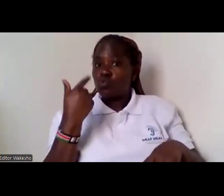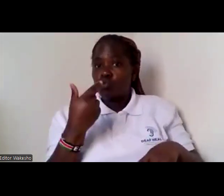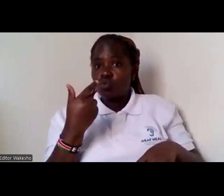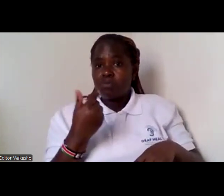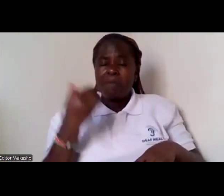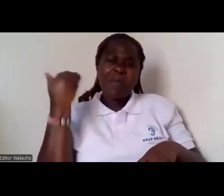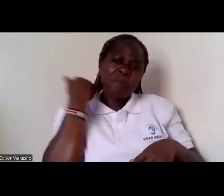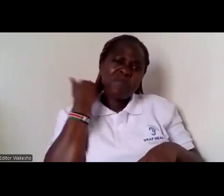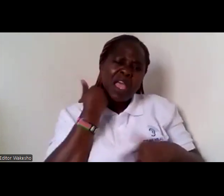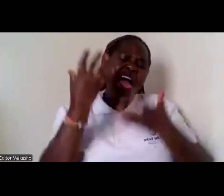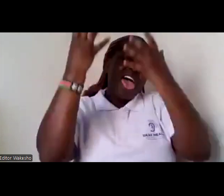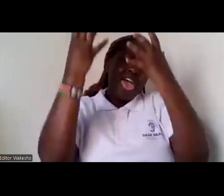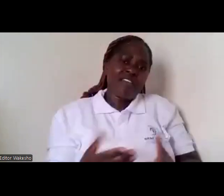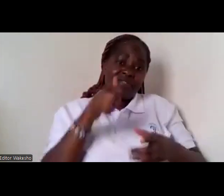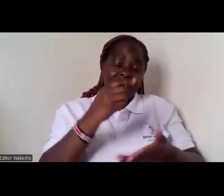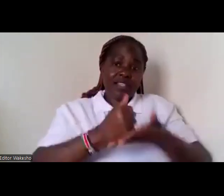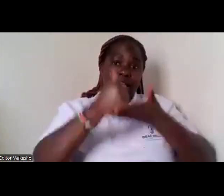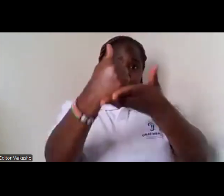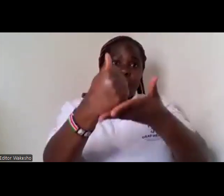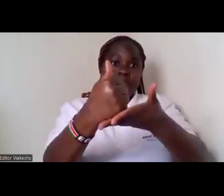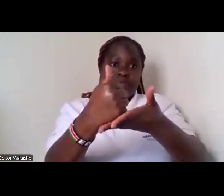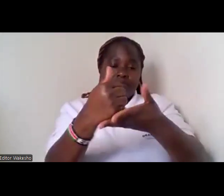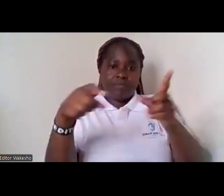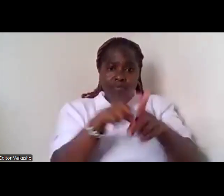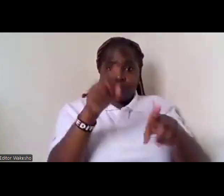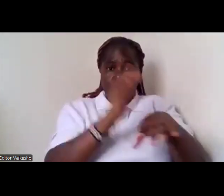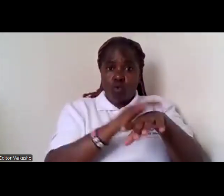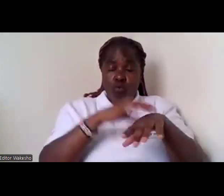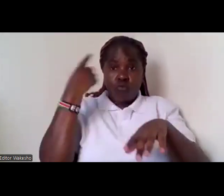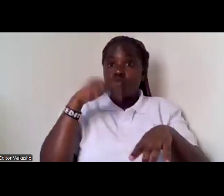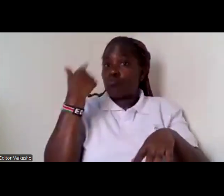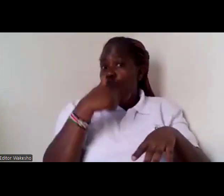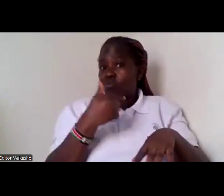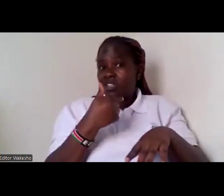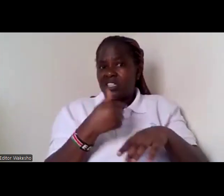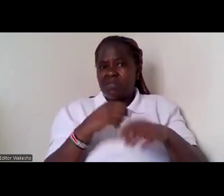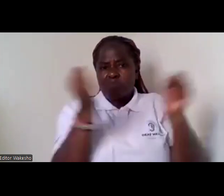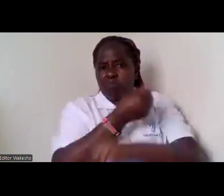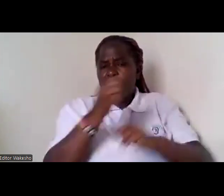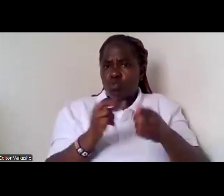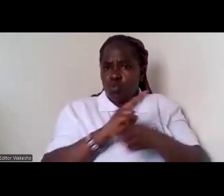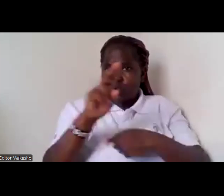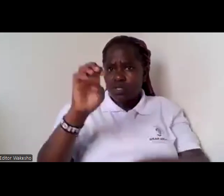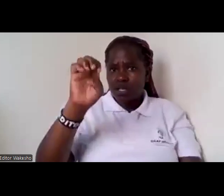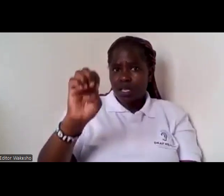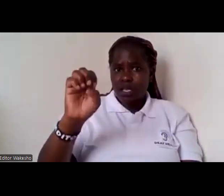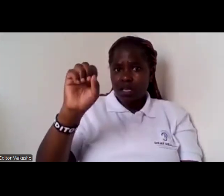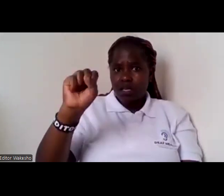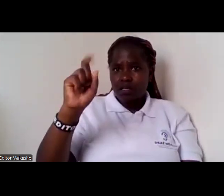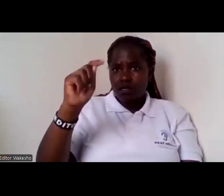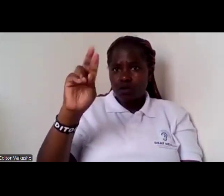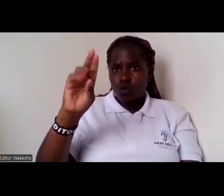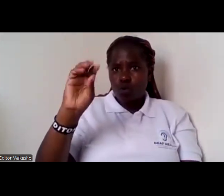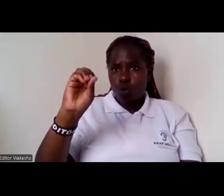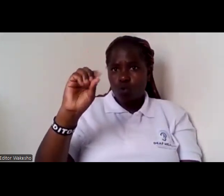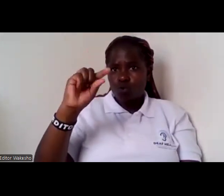periods. Okay. It's also suitable for people who cannot use estrogen. Remember, we said patients